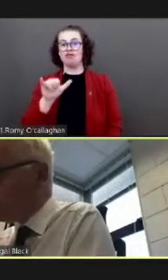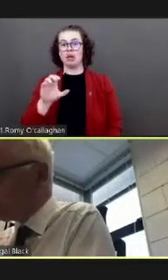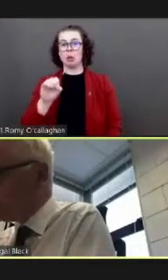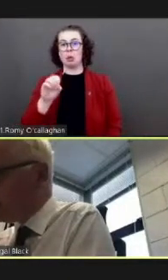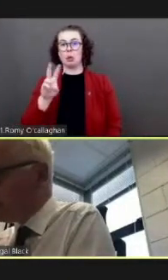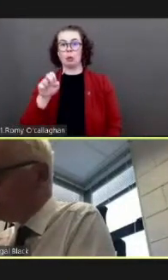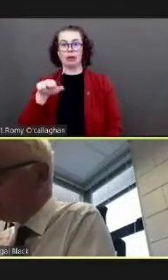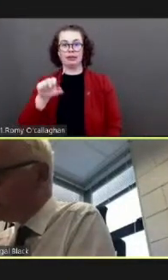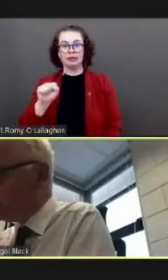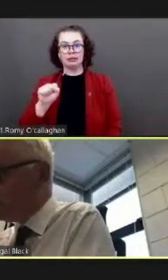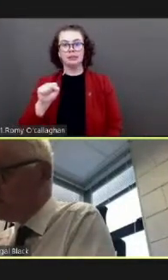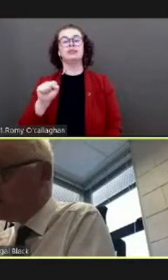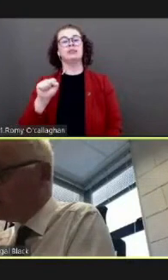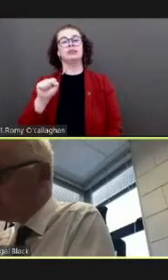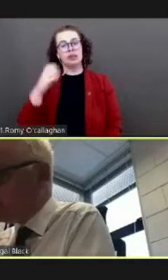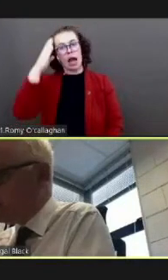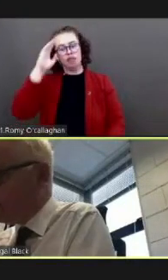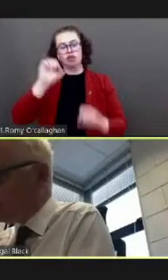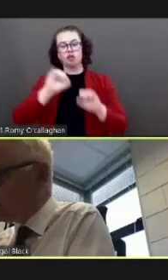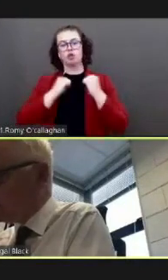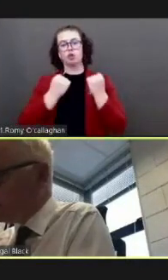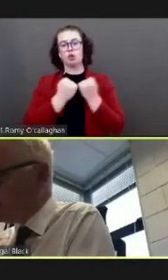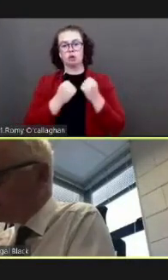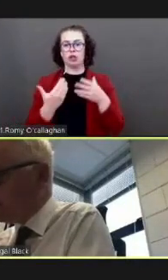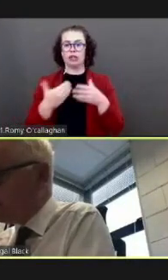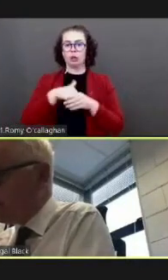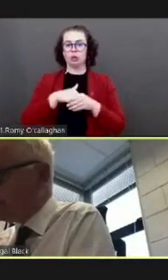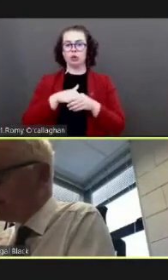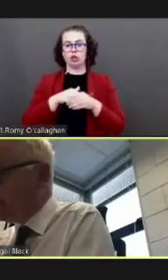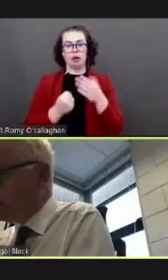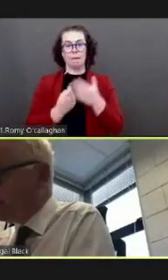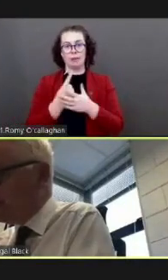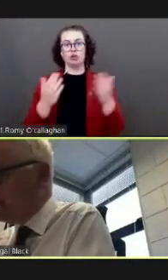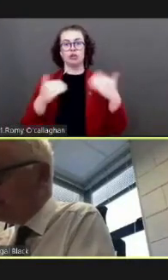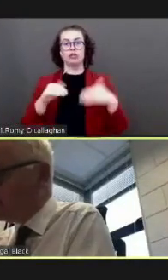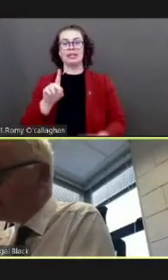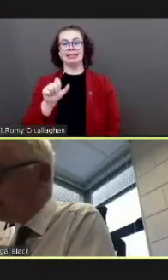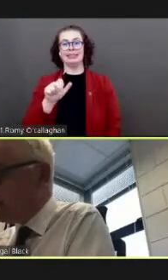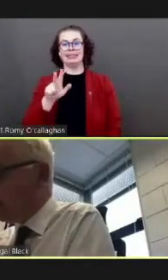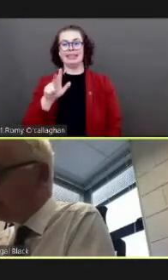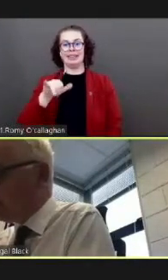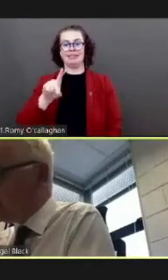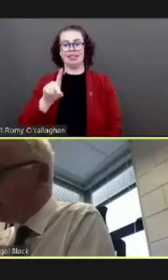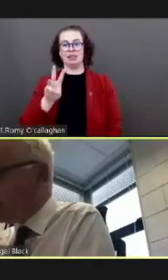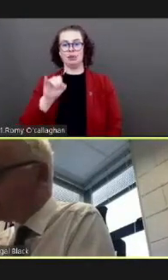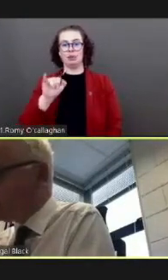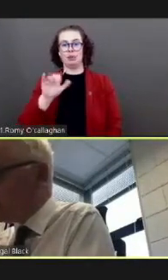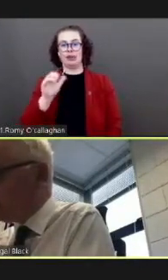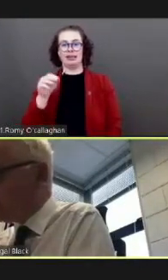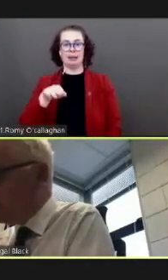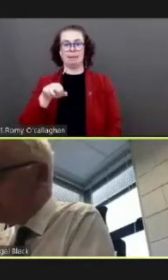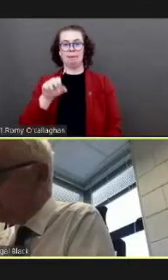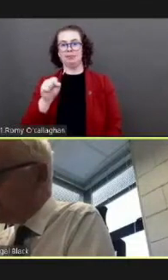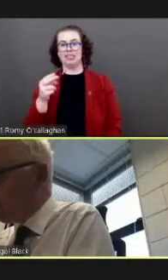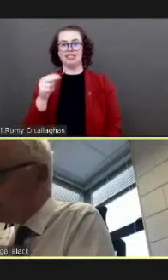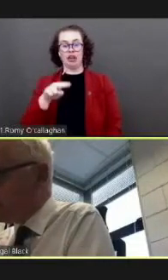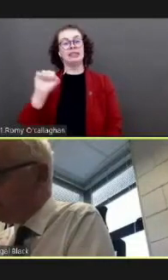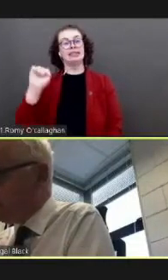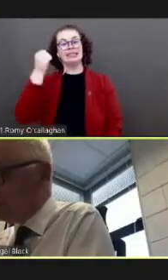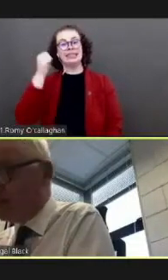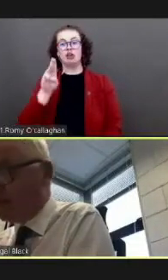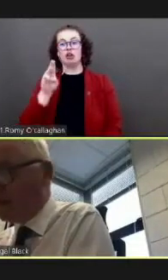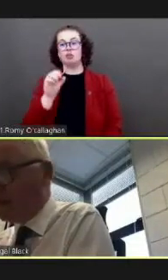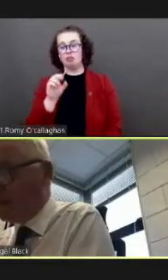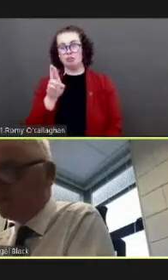Manager, Irish Association for the Social Inclusion Opportunities, and David Williamson, a Senior Probation Officer, Staff and Training Development